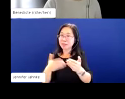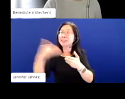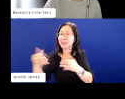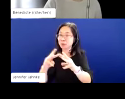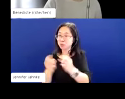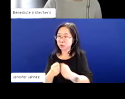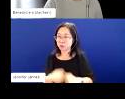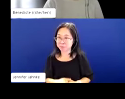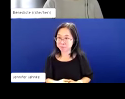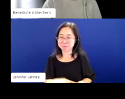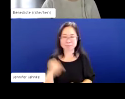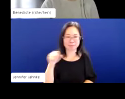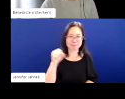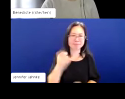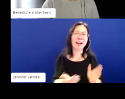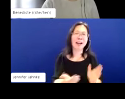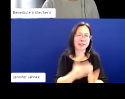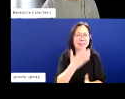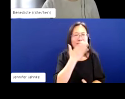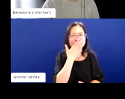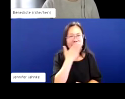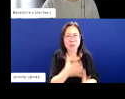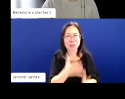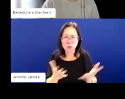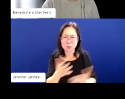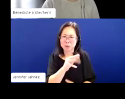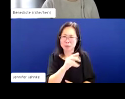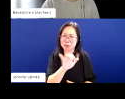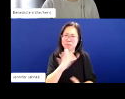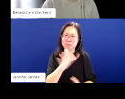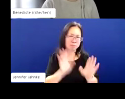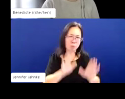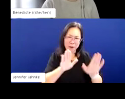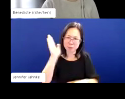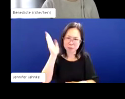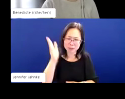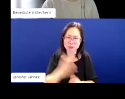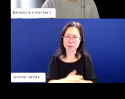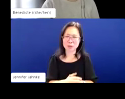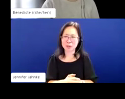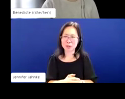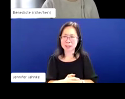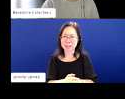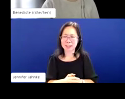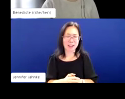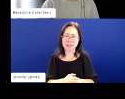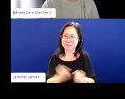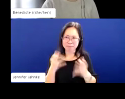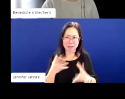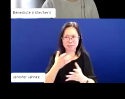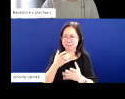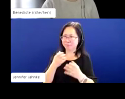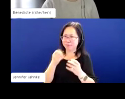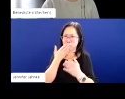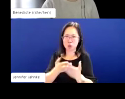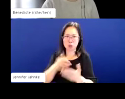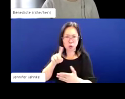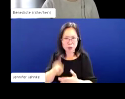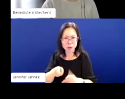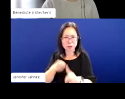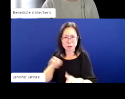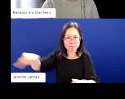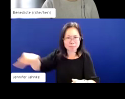again for Michelle for the great presentation. And you know, like we were just all the great questions too from our attendees